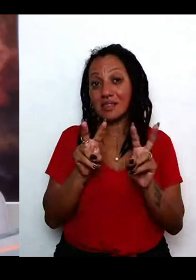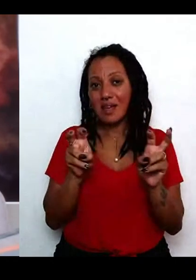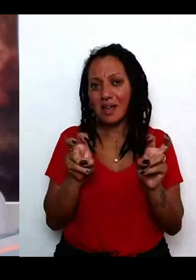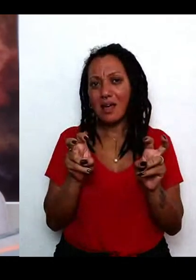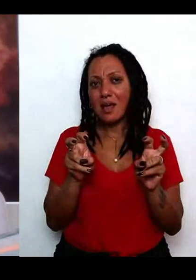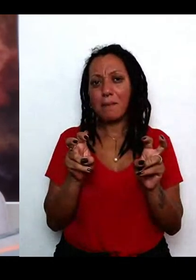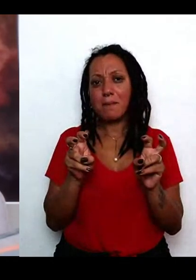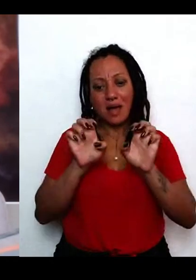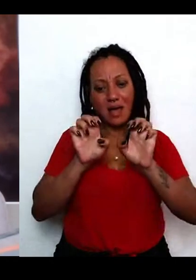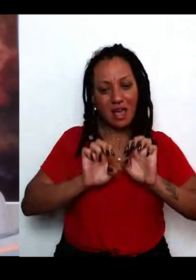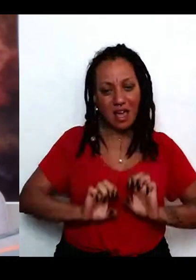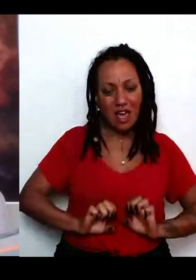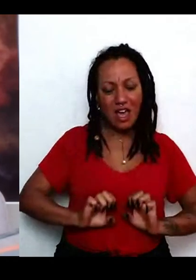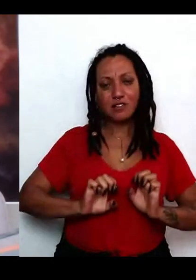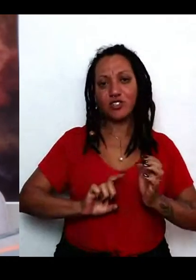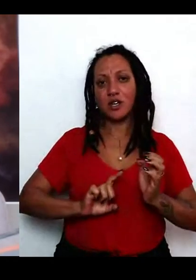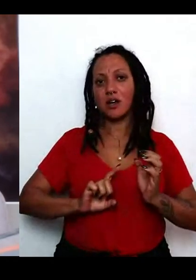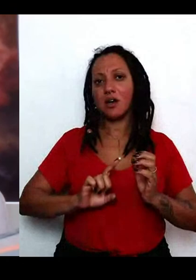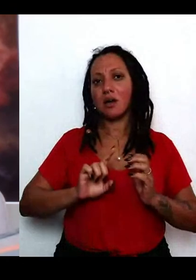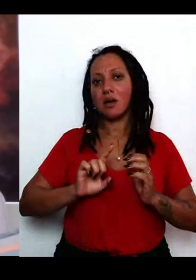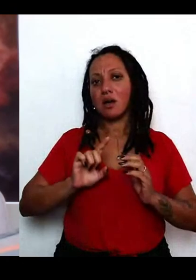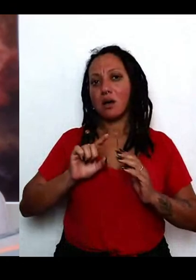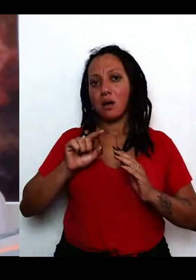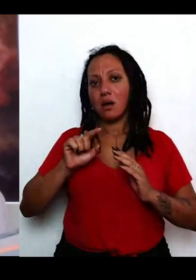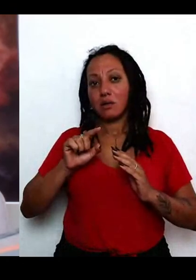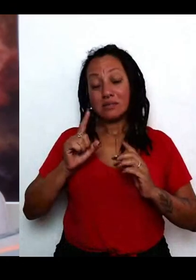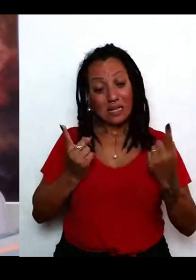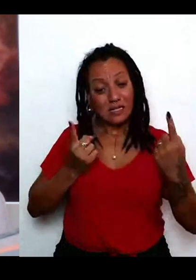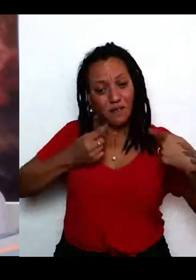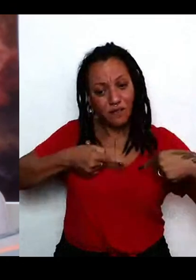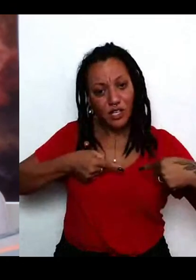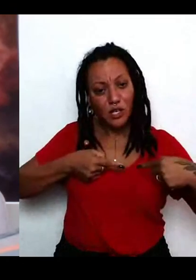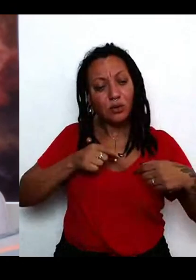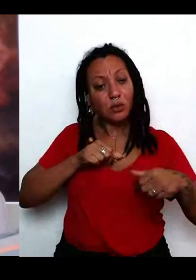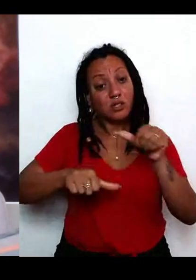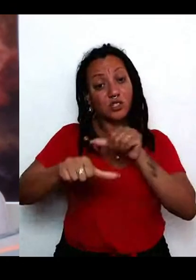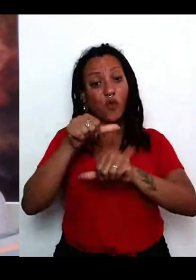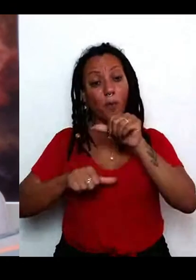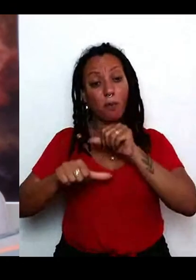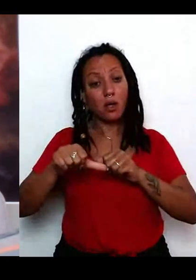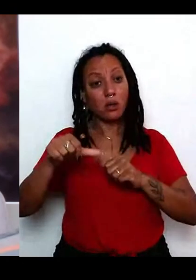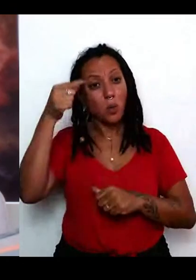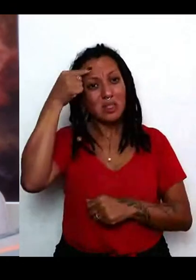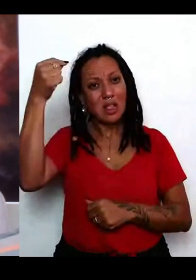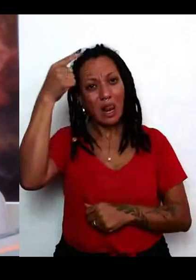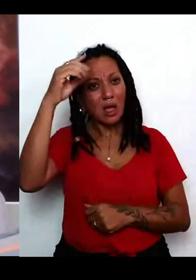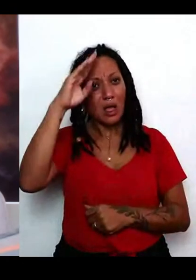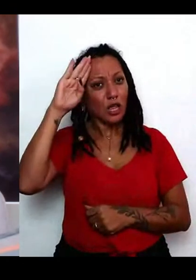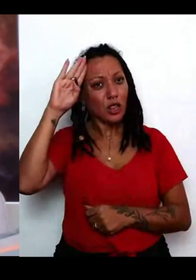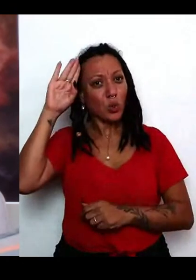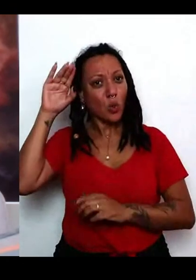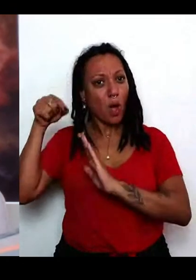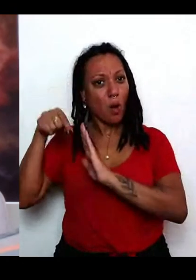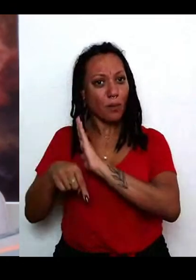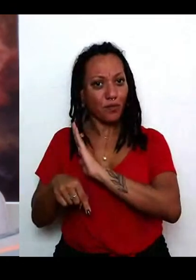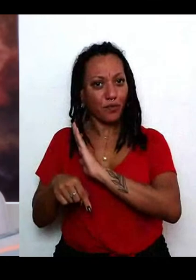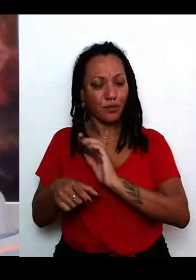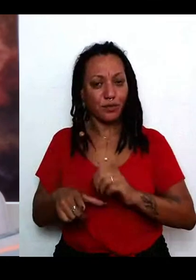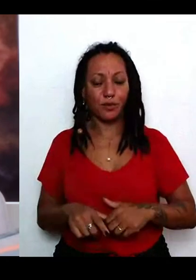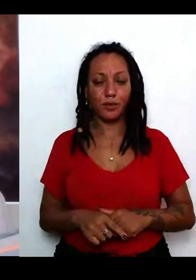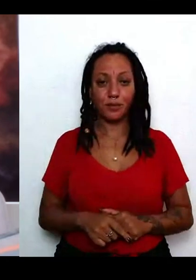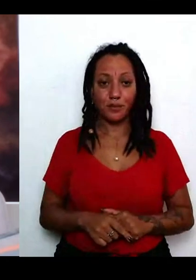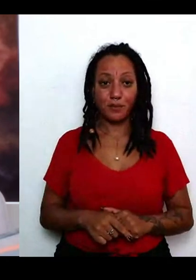challenging because it's really hard for people human beings to collectively say